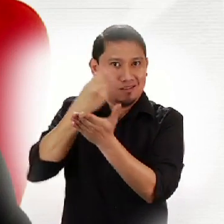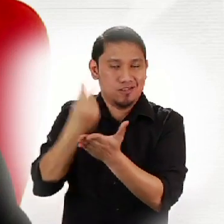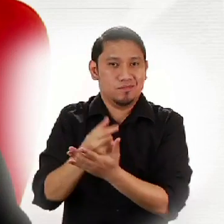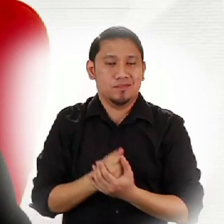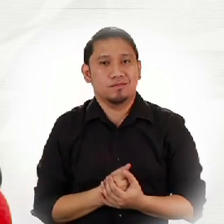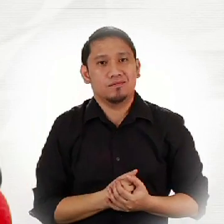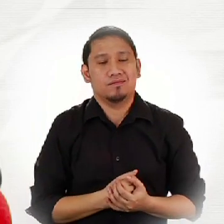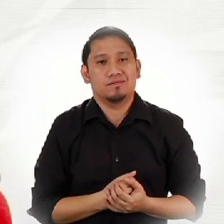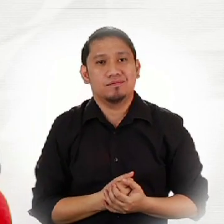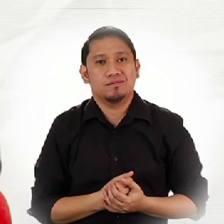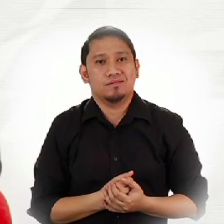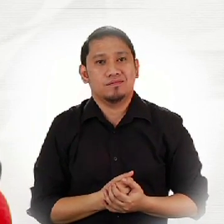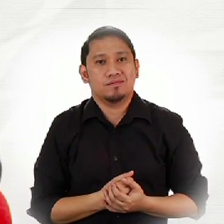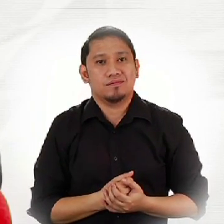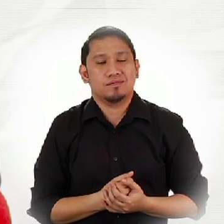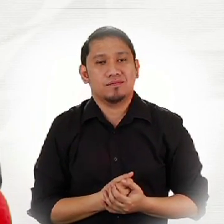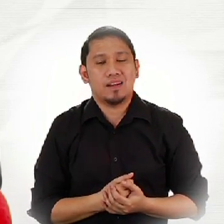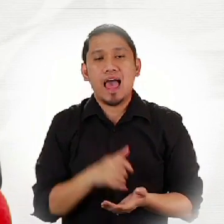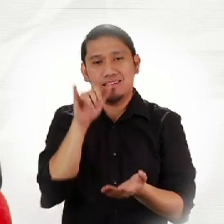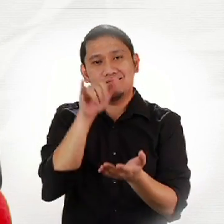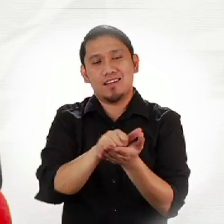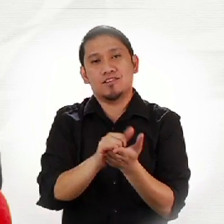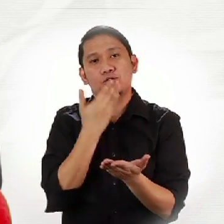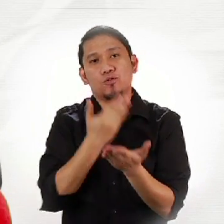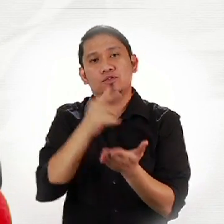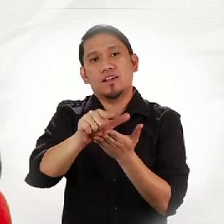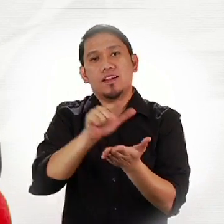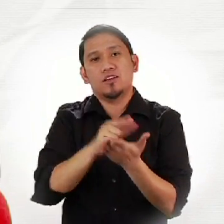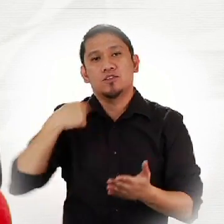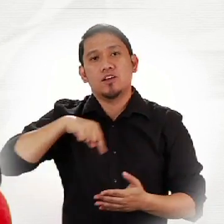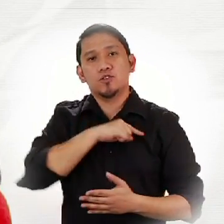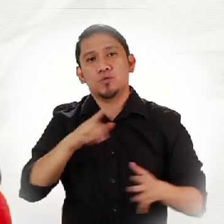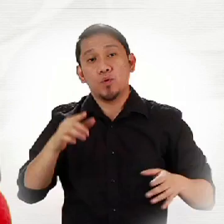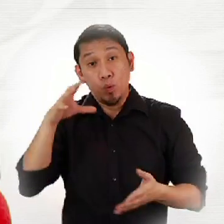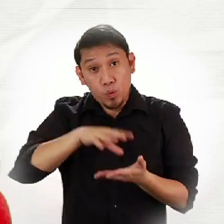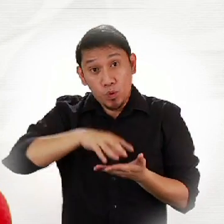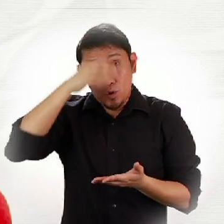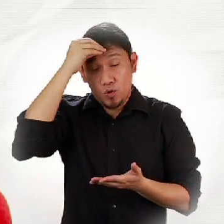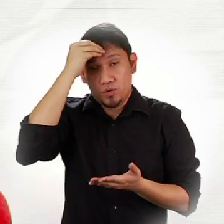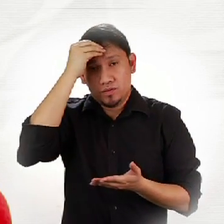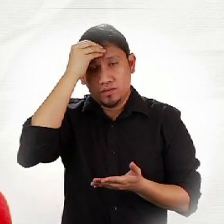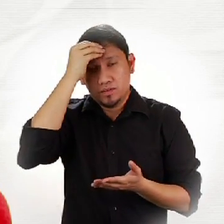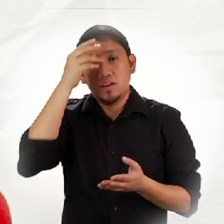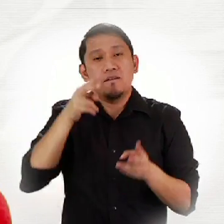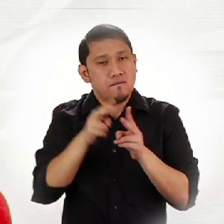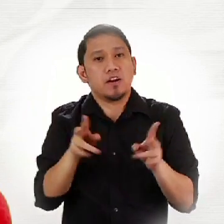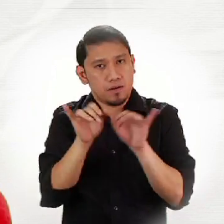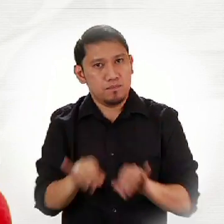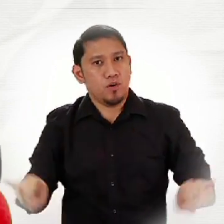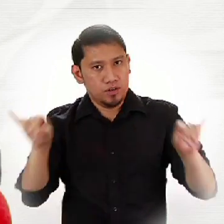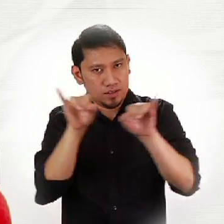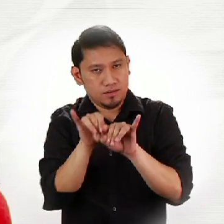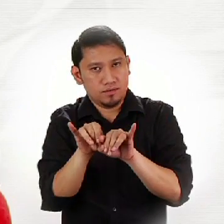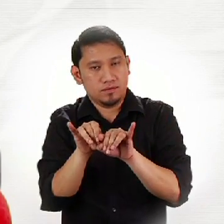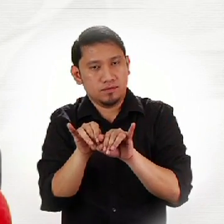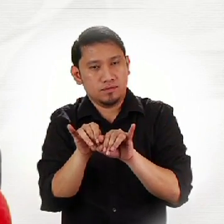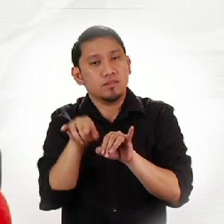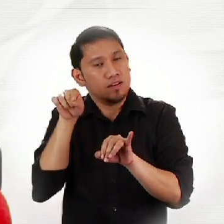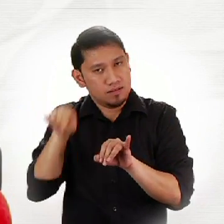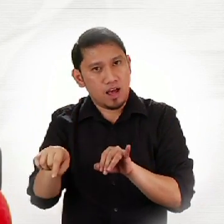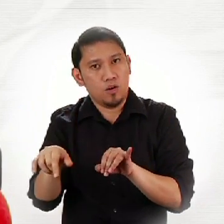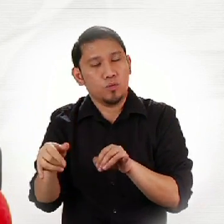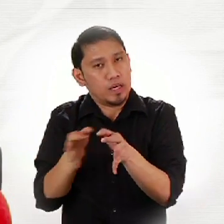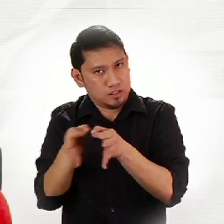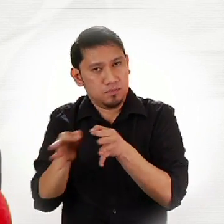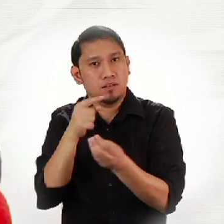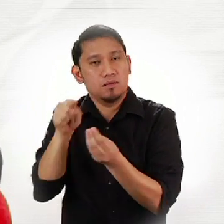itself. This is a good lesson to learn, which is valuable in our interpretation of the gospel passage.